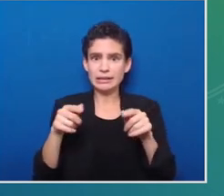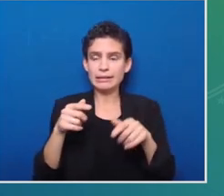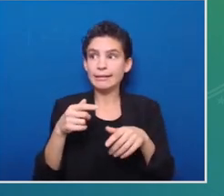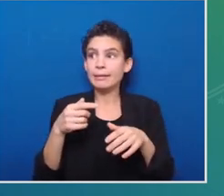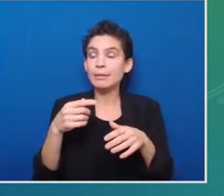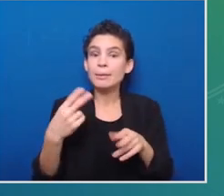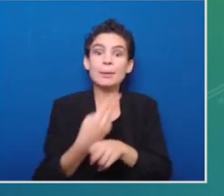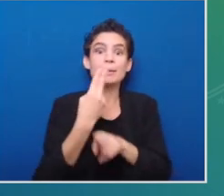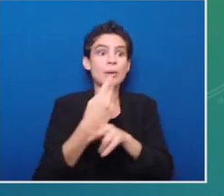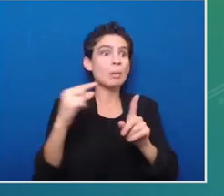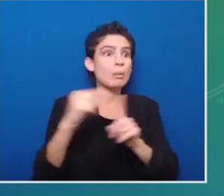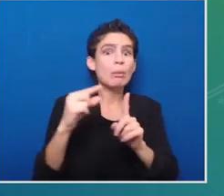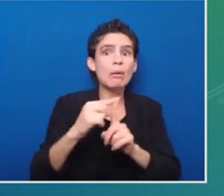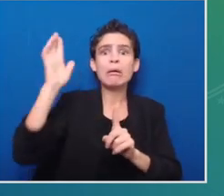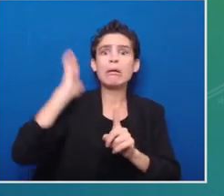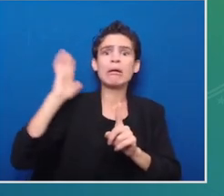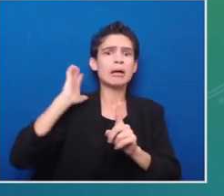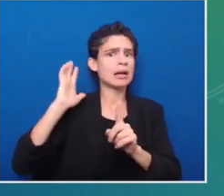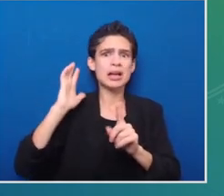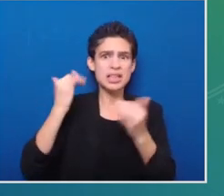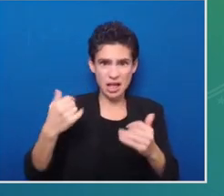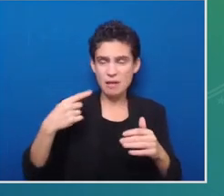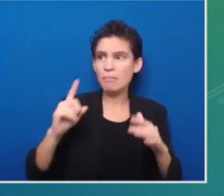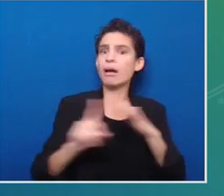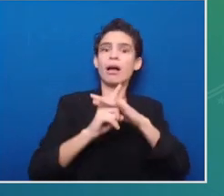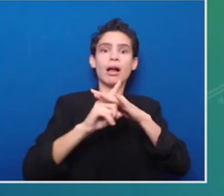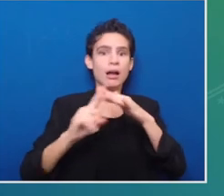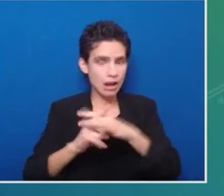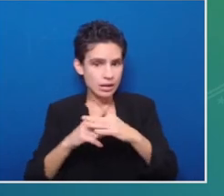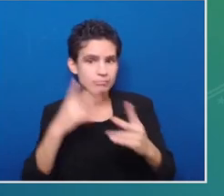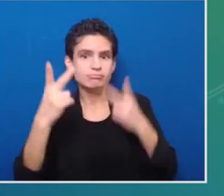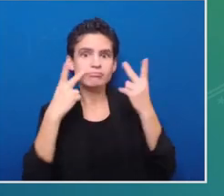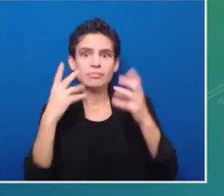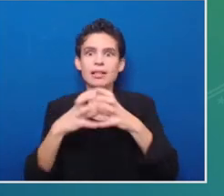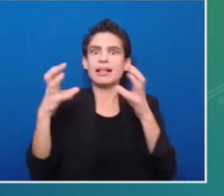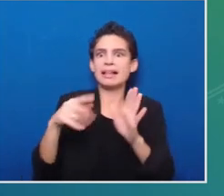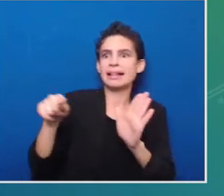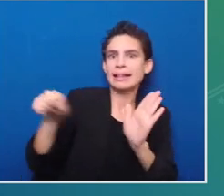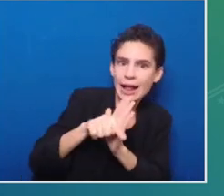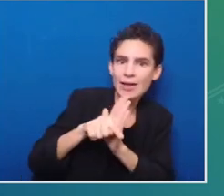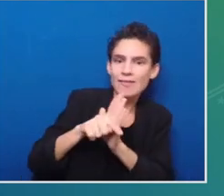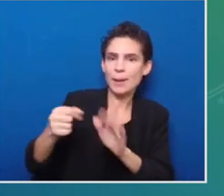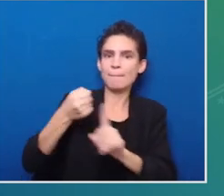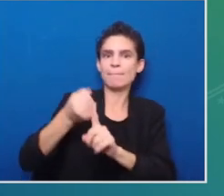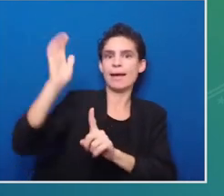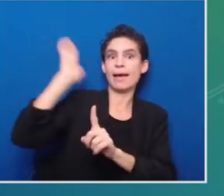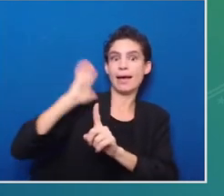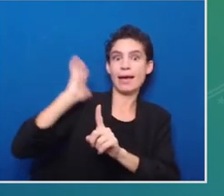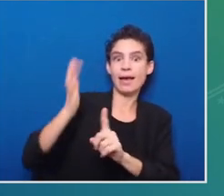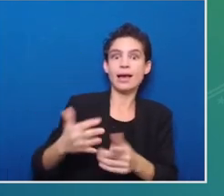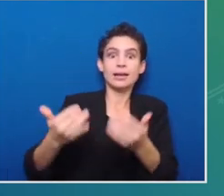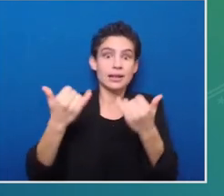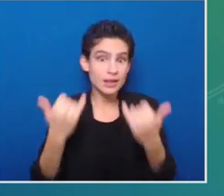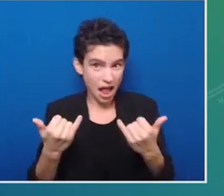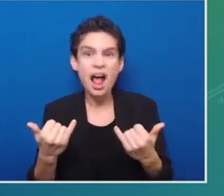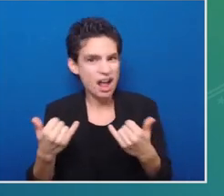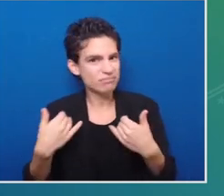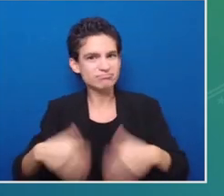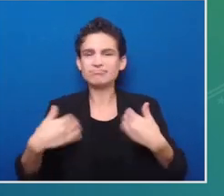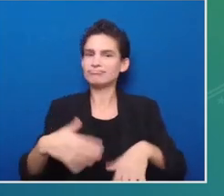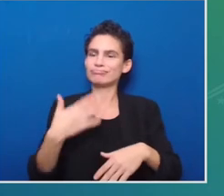their impacts was all around. In that setting, there was plenty of opportunity to work to make a difference in